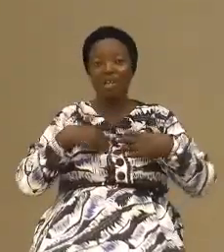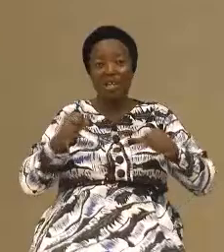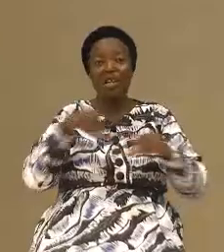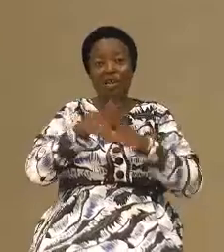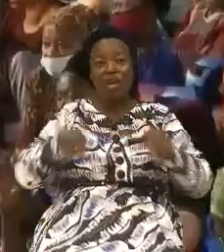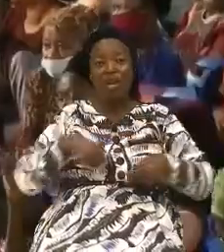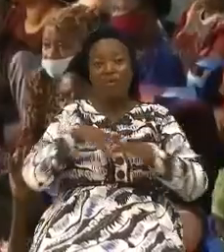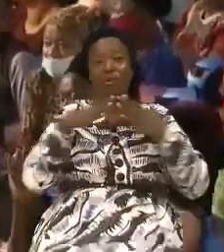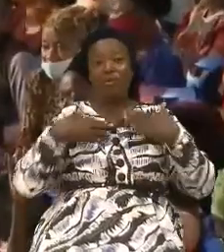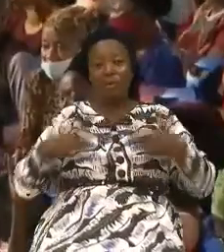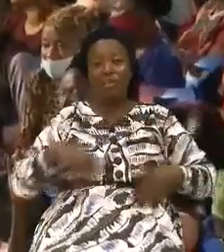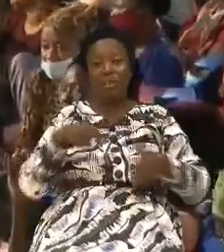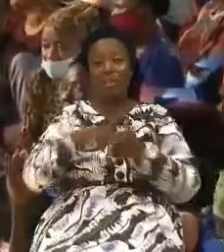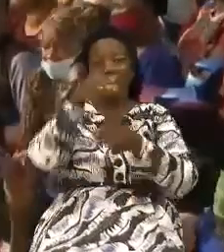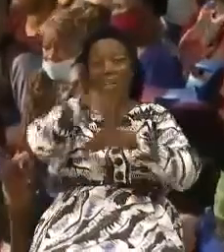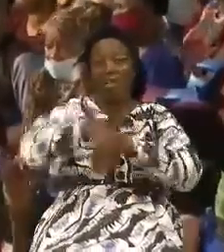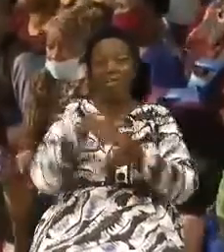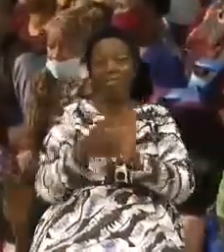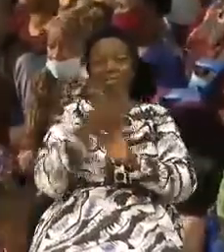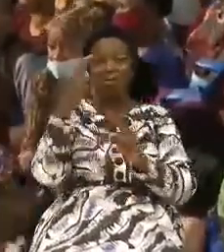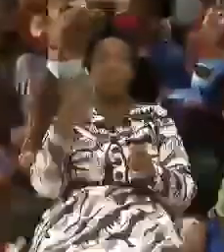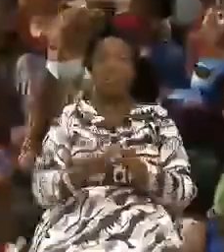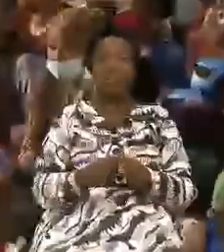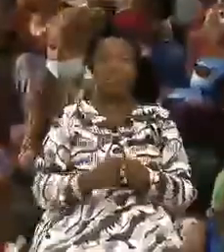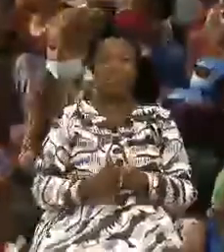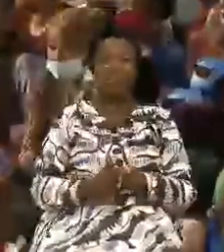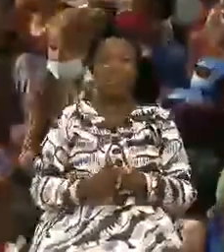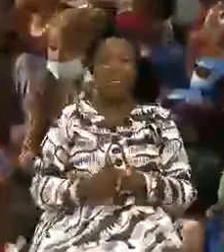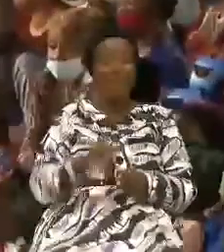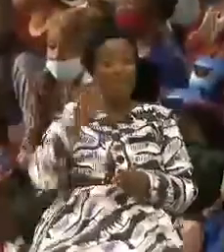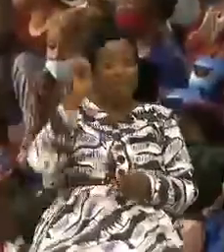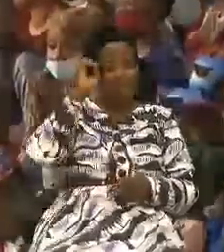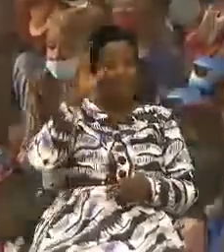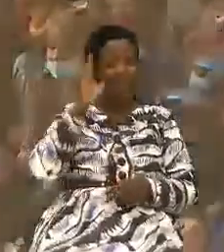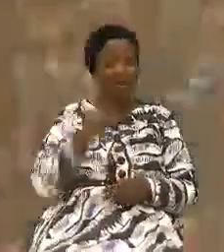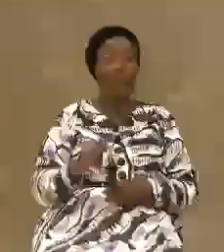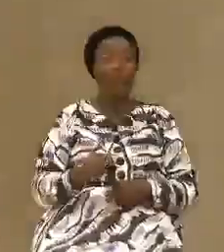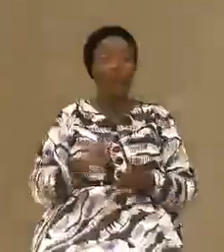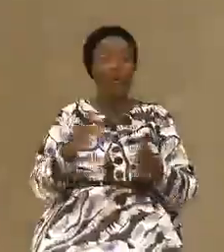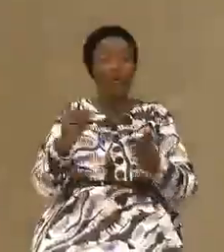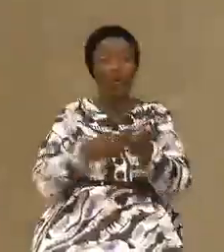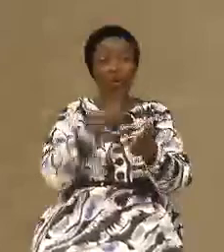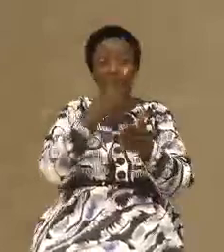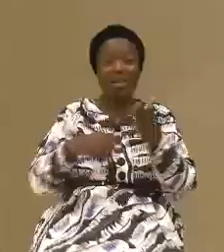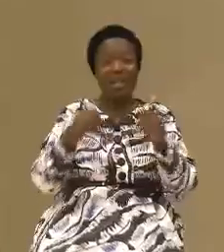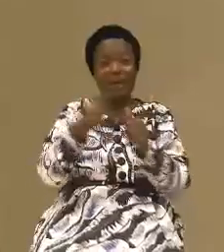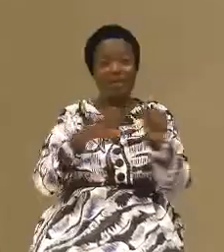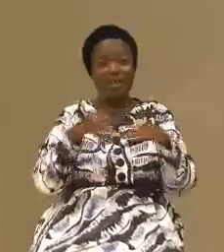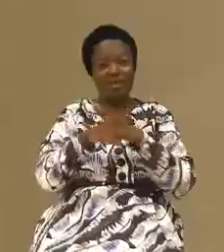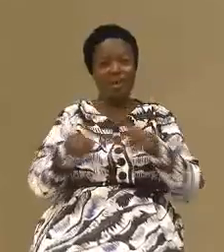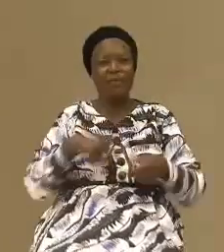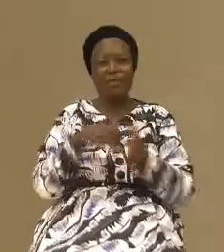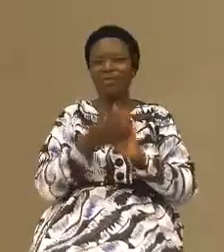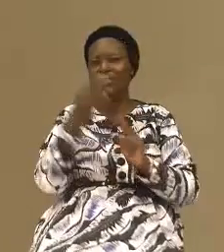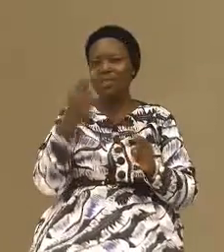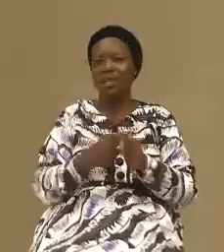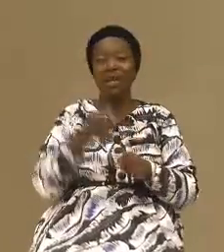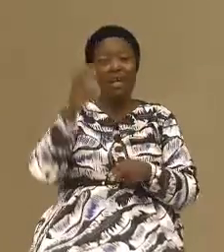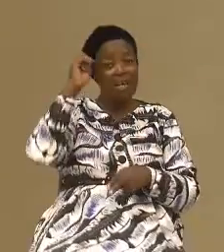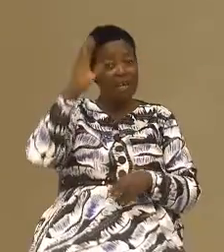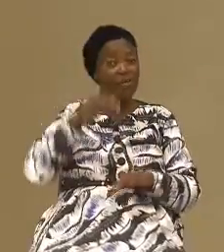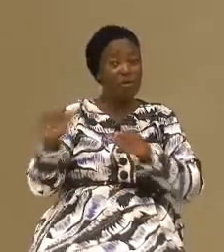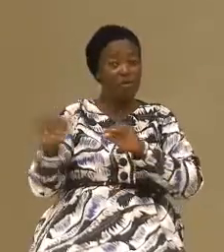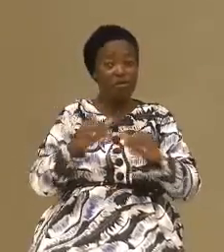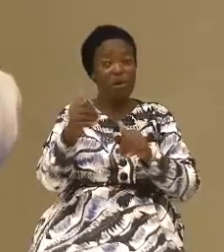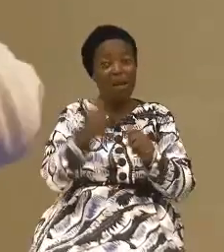in Jesus' name. He will fix everything in your life. He will do everything in